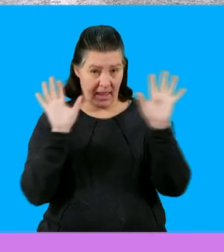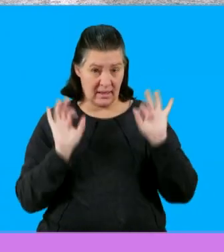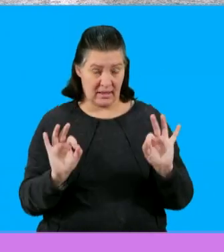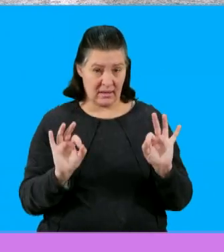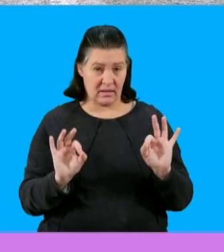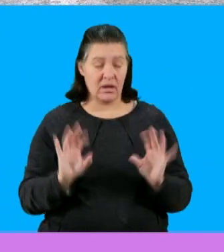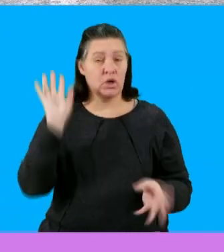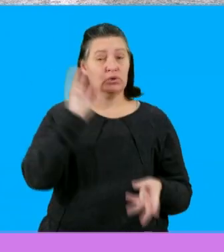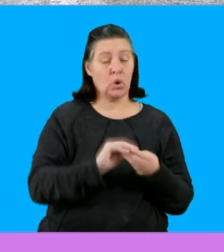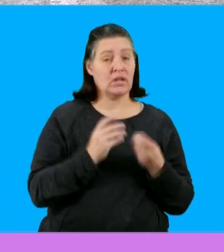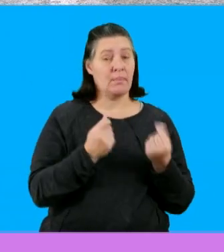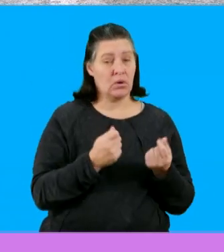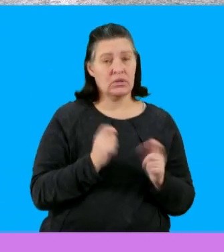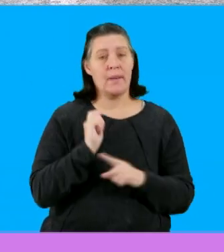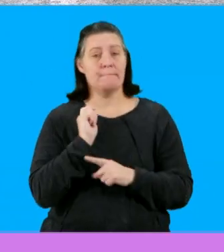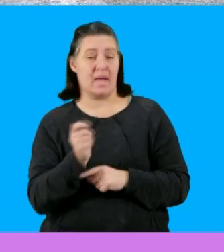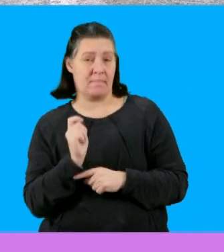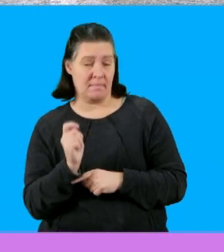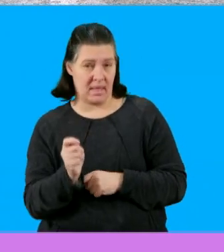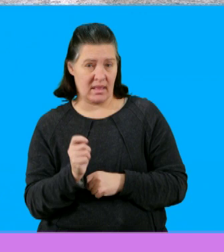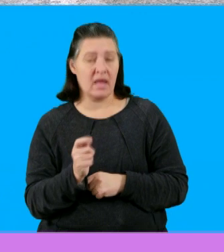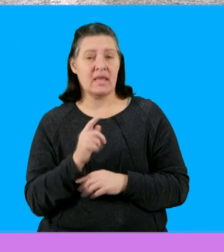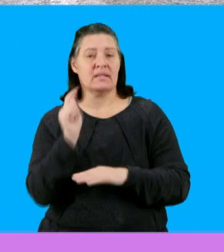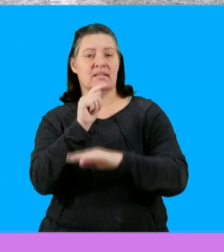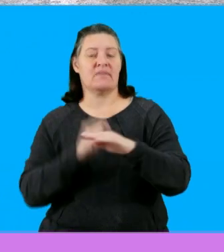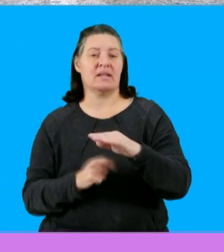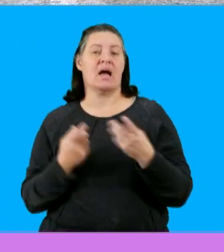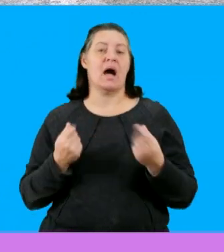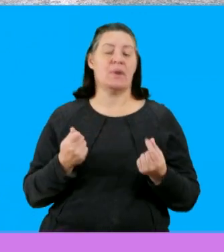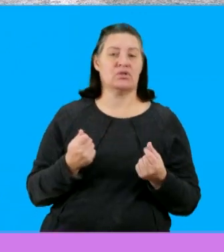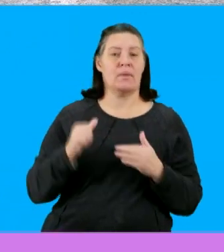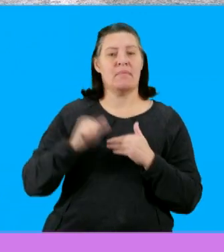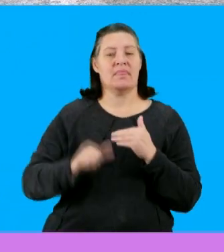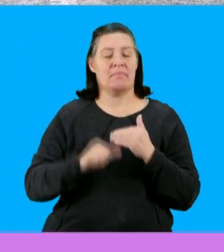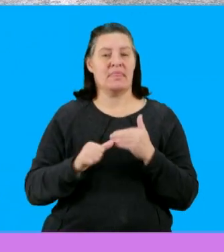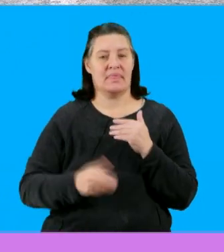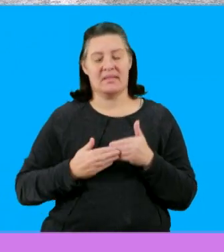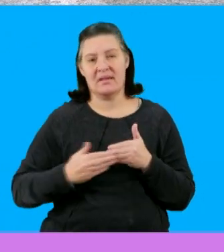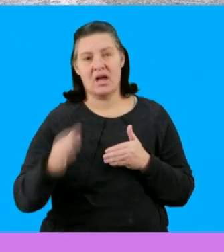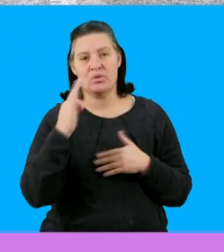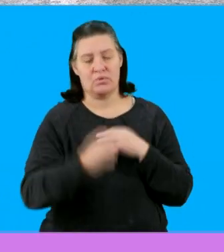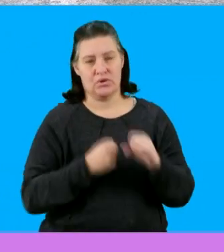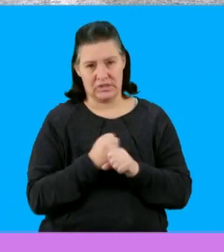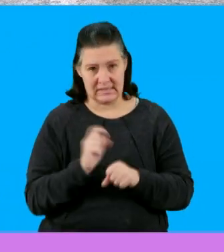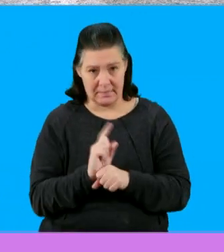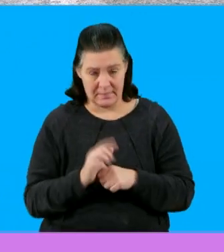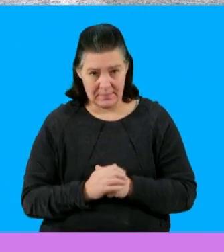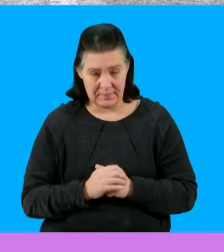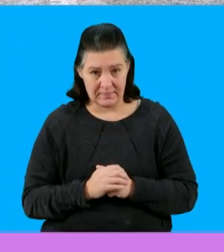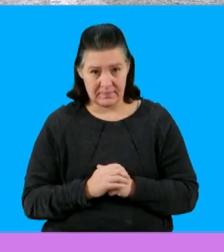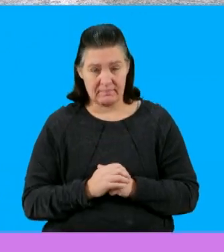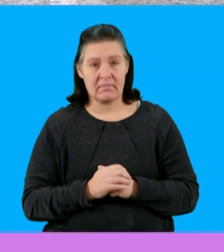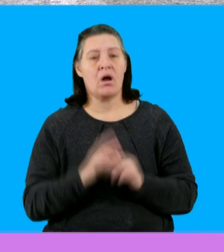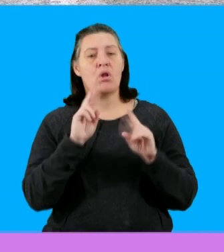clear to you. I took the total amount to be paid back and I divided that by the amount of months in the 3-year period.